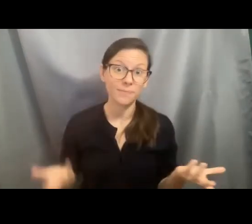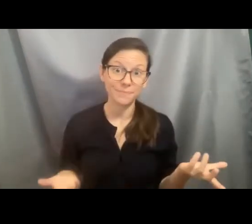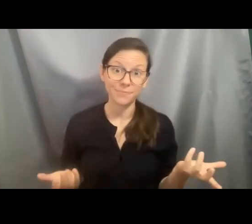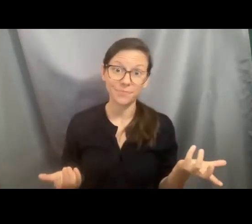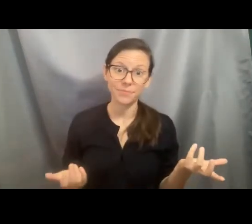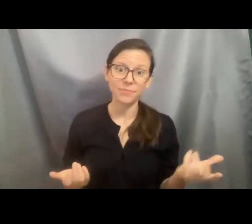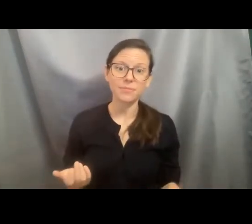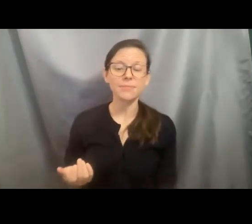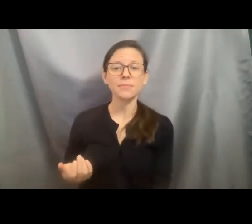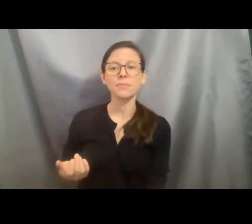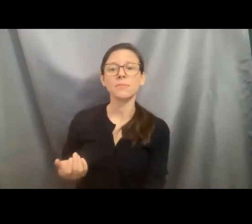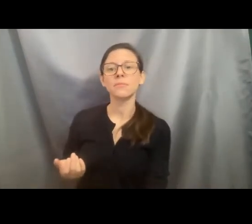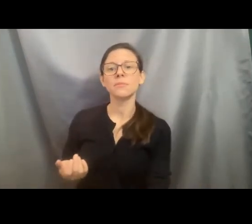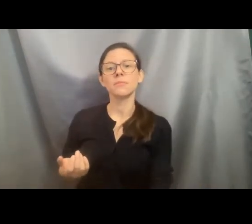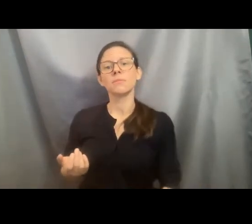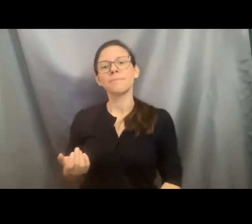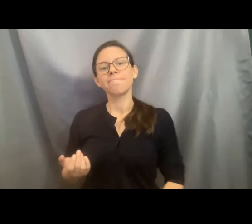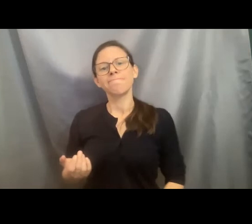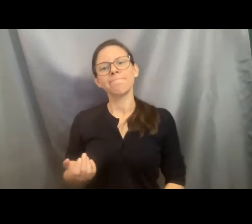we need to,